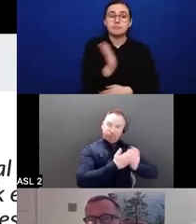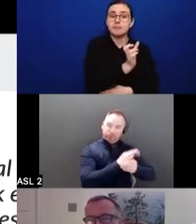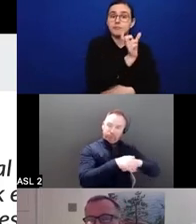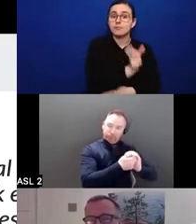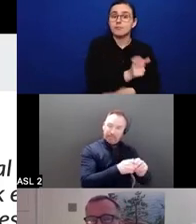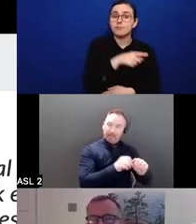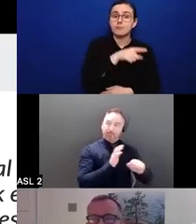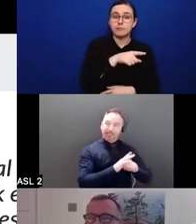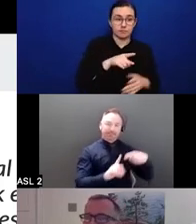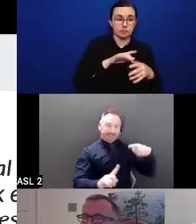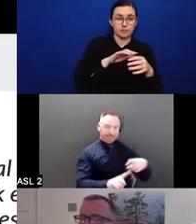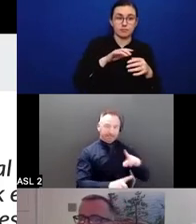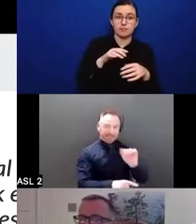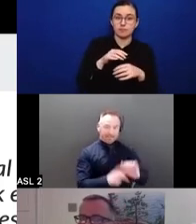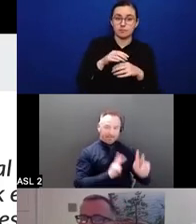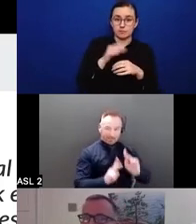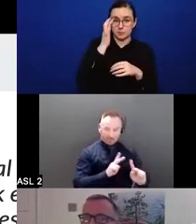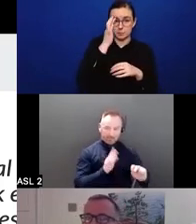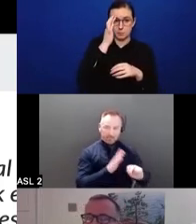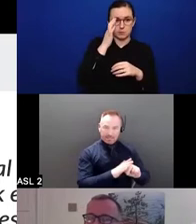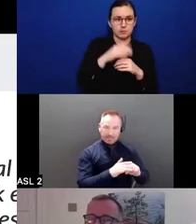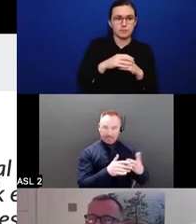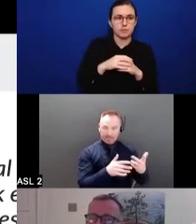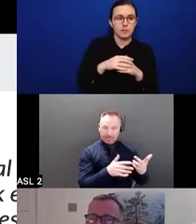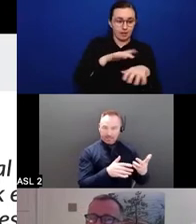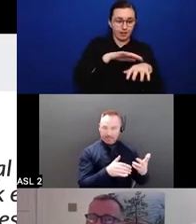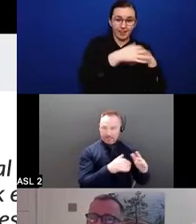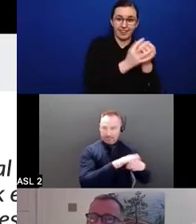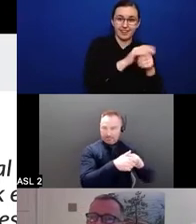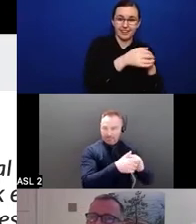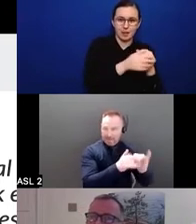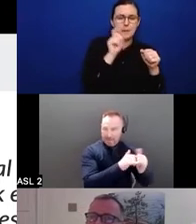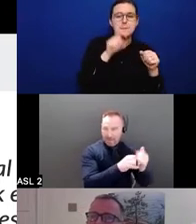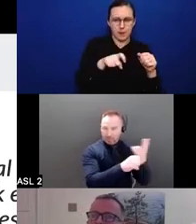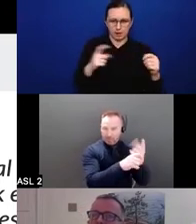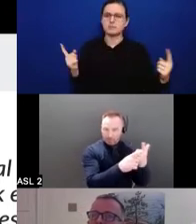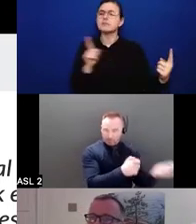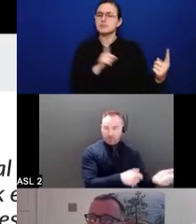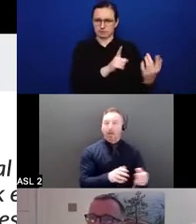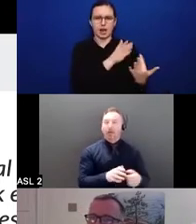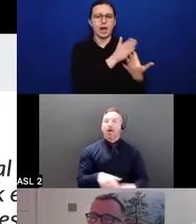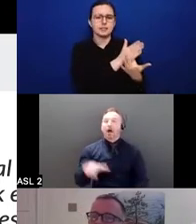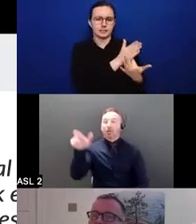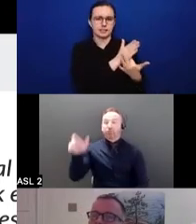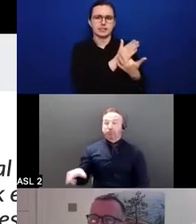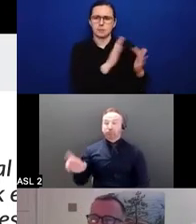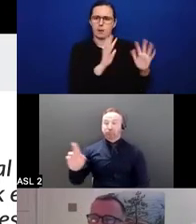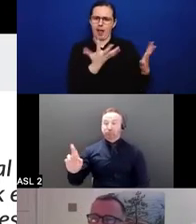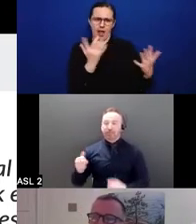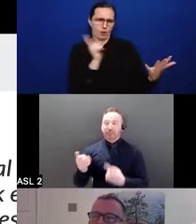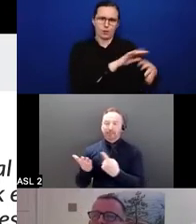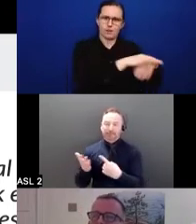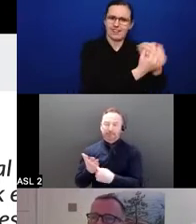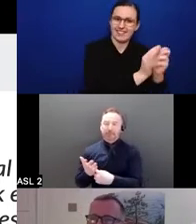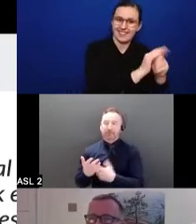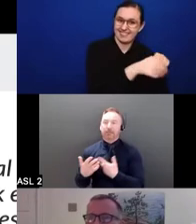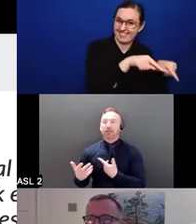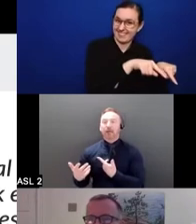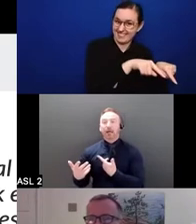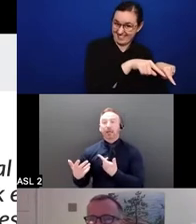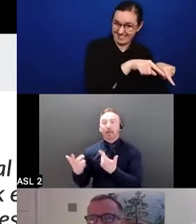disabilities. And on the right is an excerpt which speaks to accommodation and access for